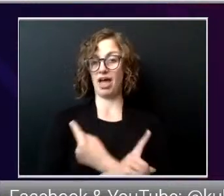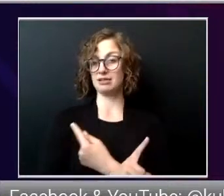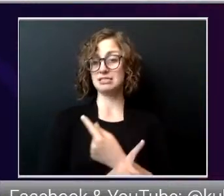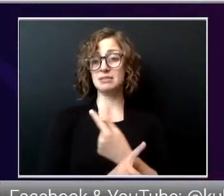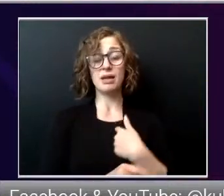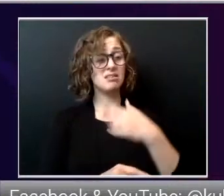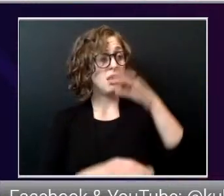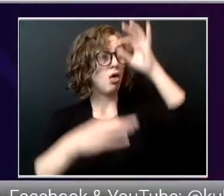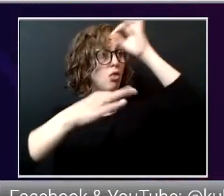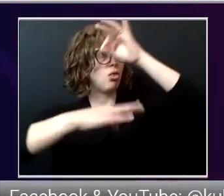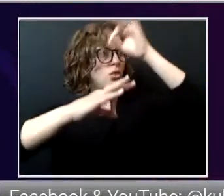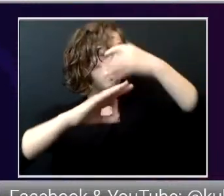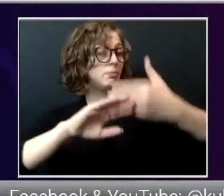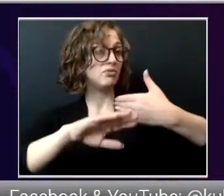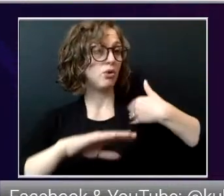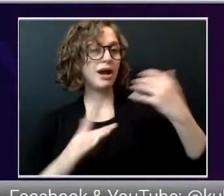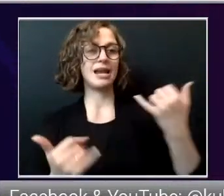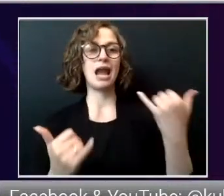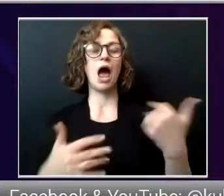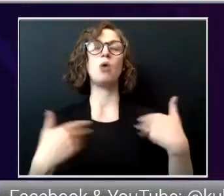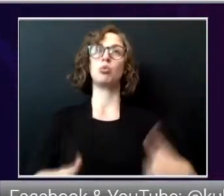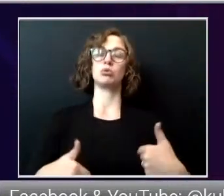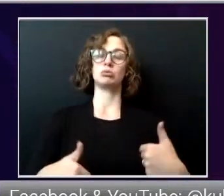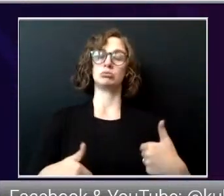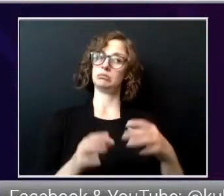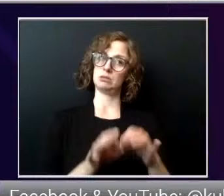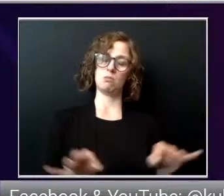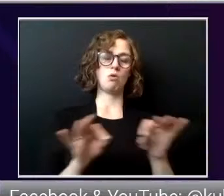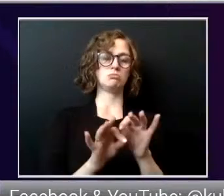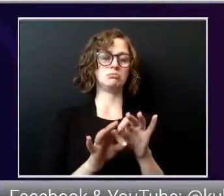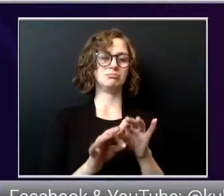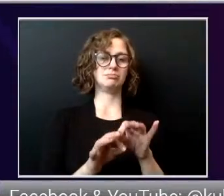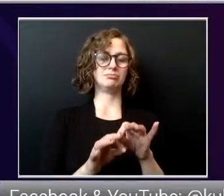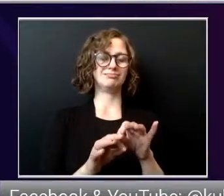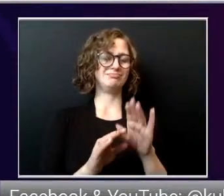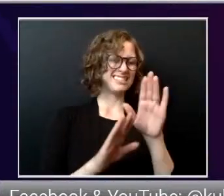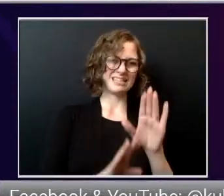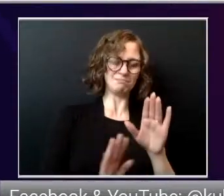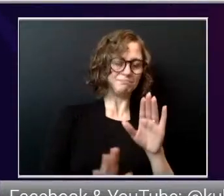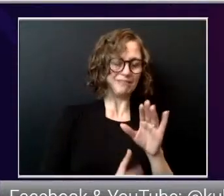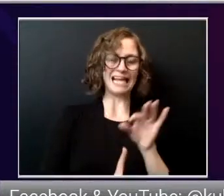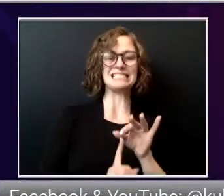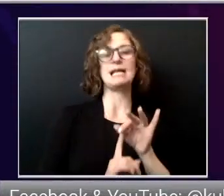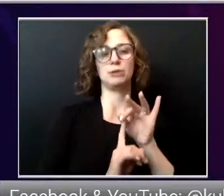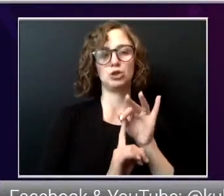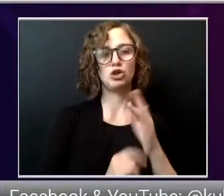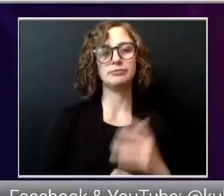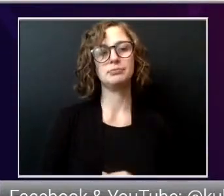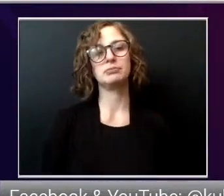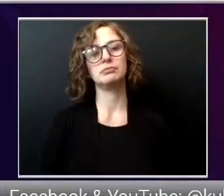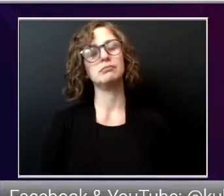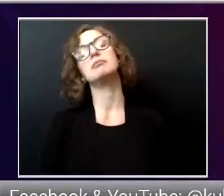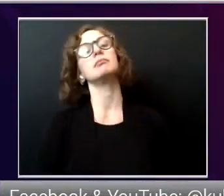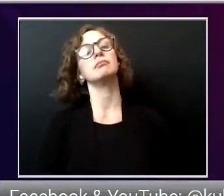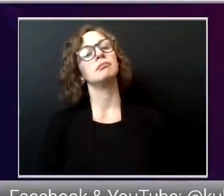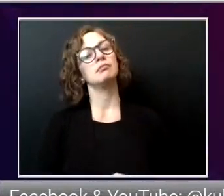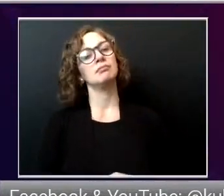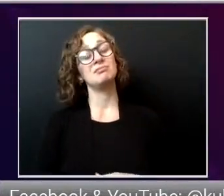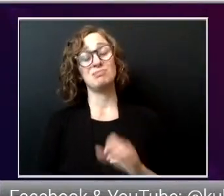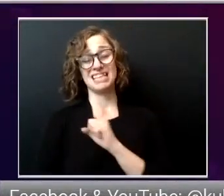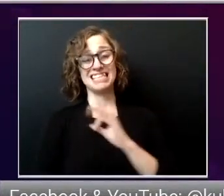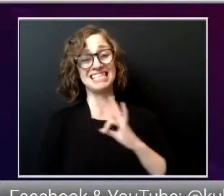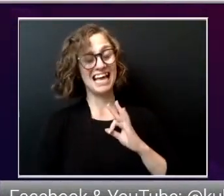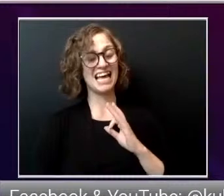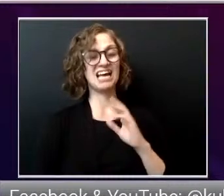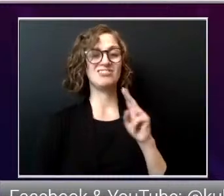obviously it's very important to us. But yeah, I mean, just. The staff, the NICU nurses, the